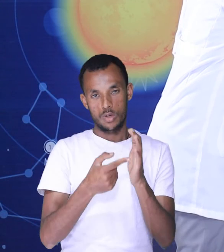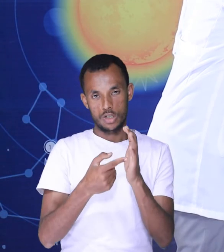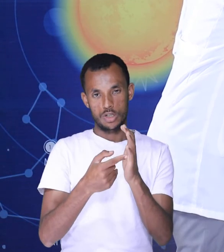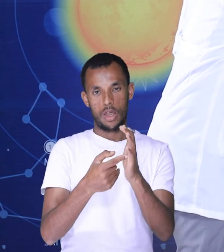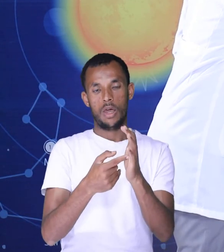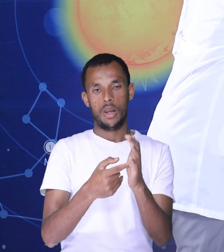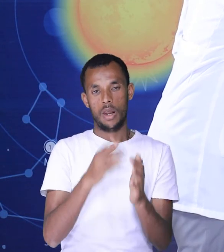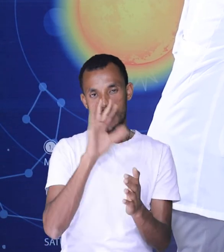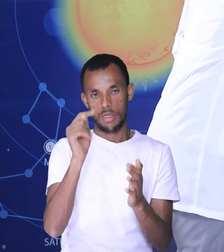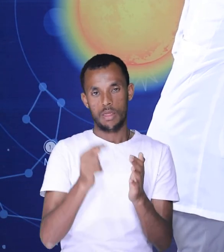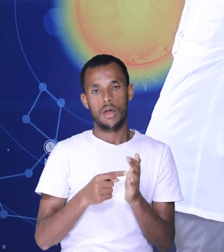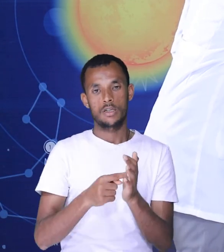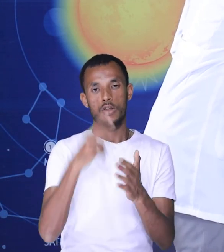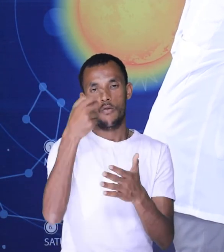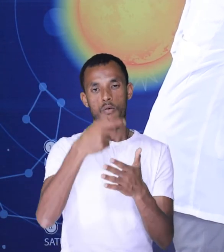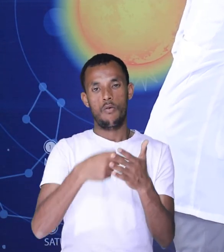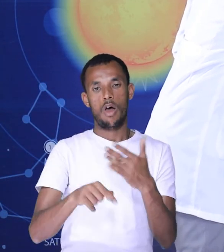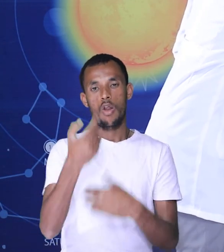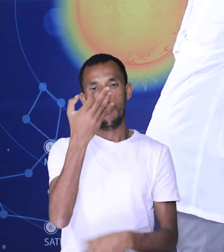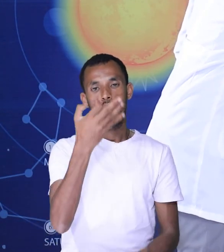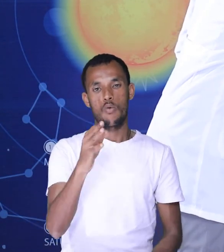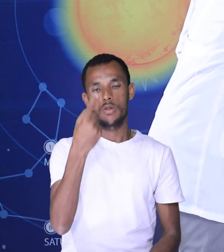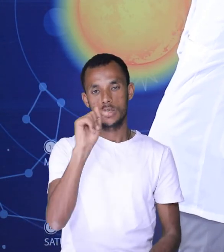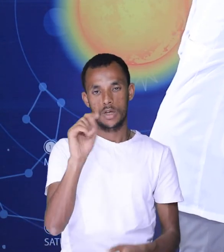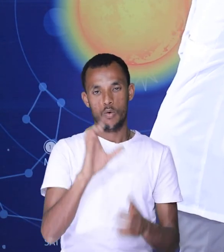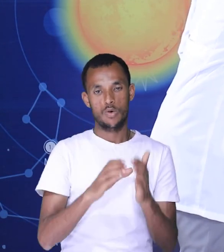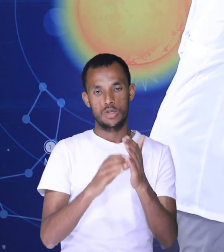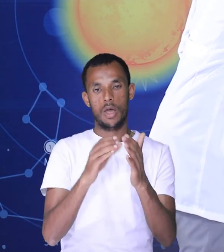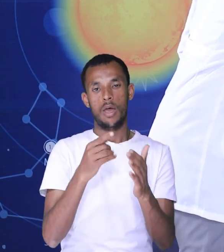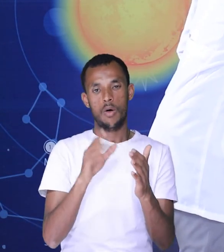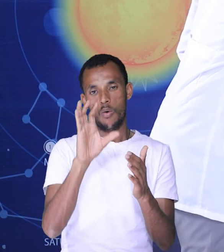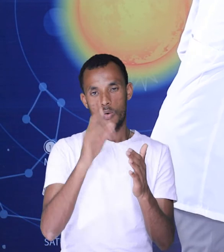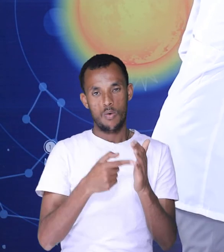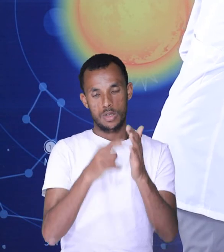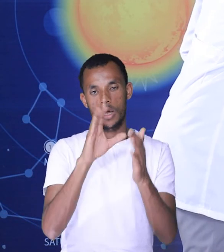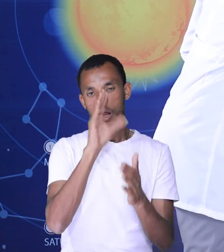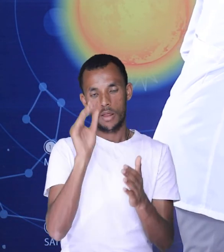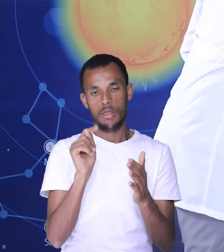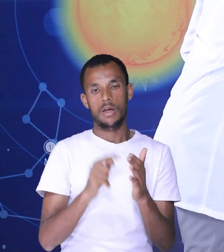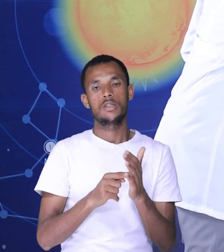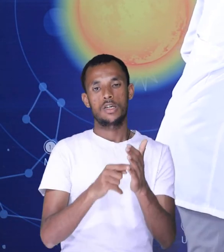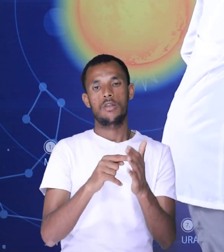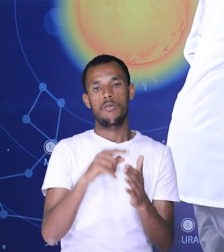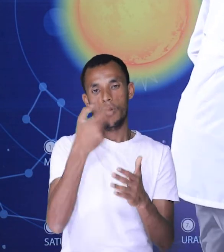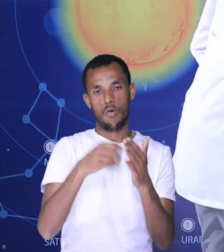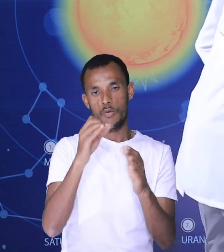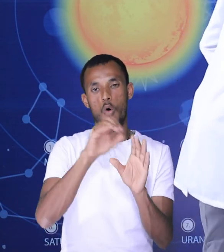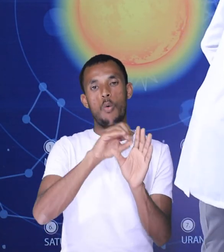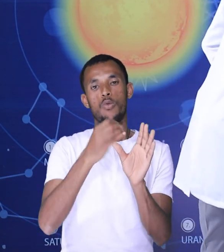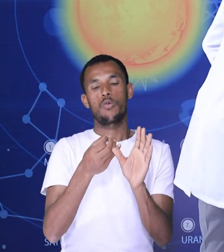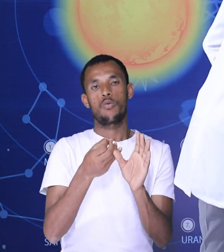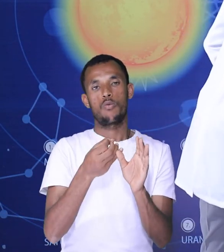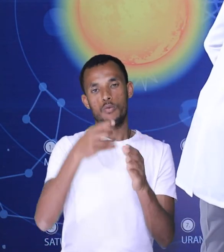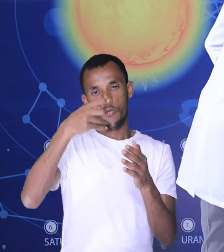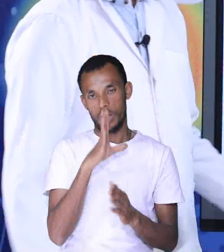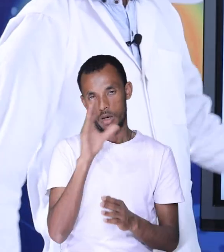and tangent value of the cosine and tangent value of an obtuse angle is